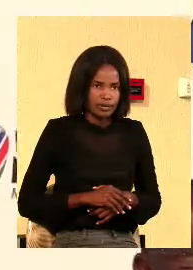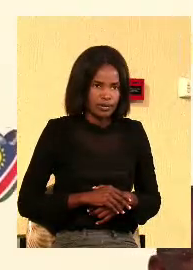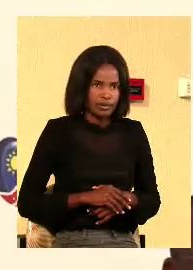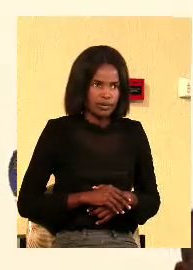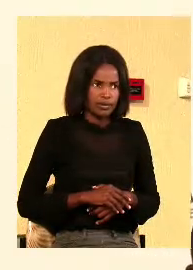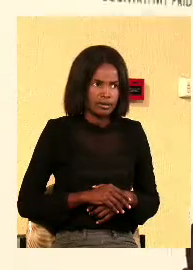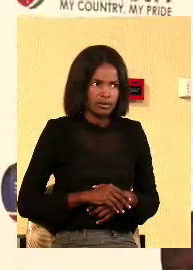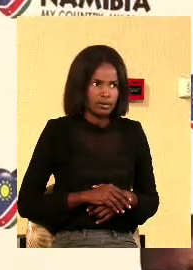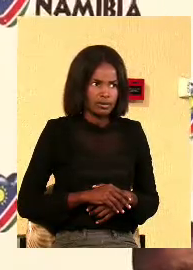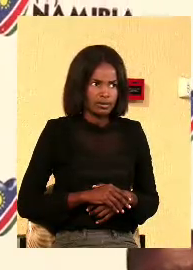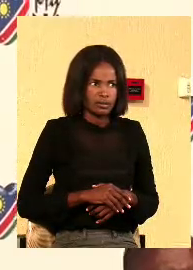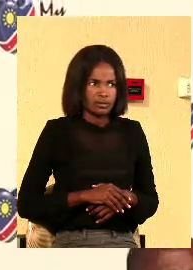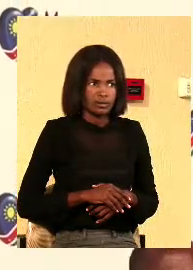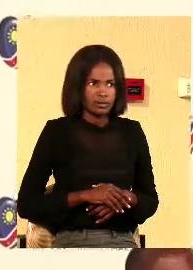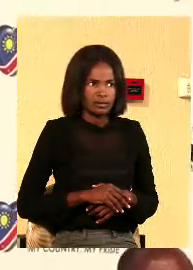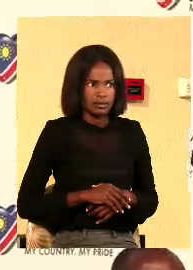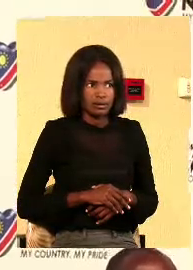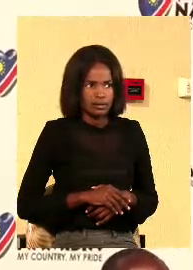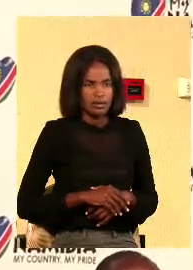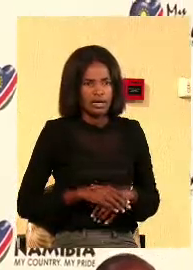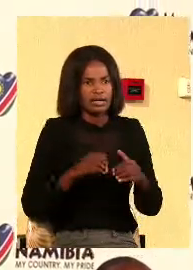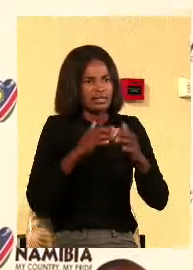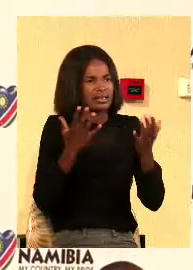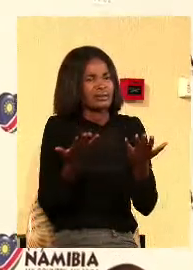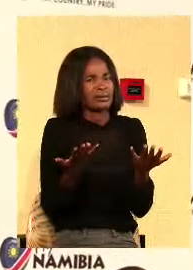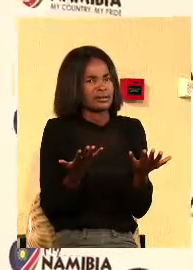perhaps start with the vulnerable communities?